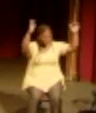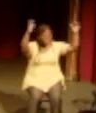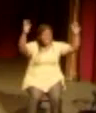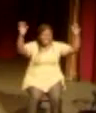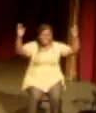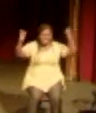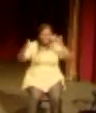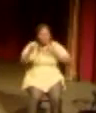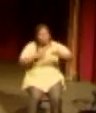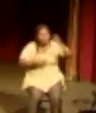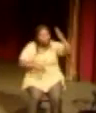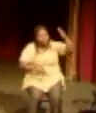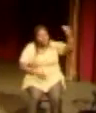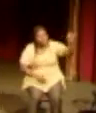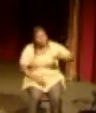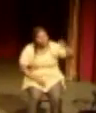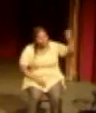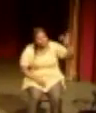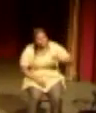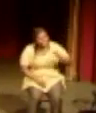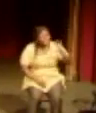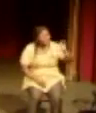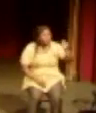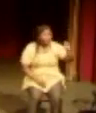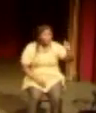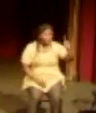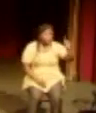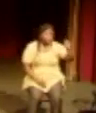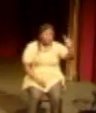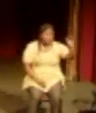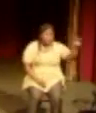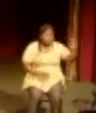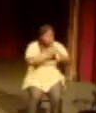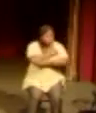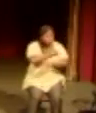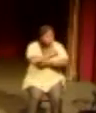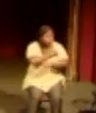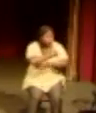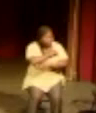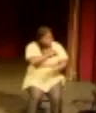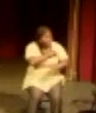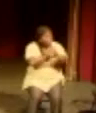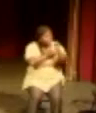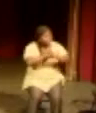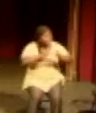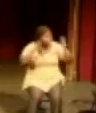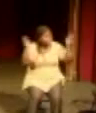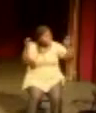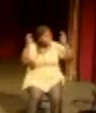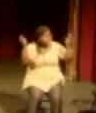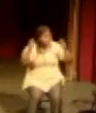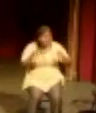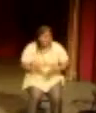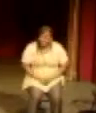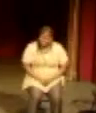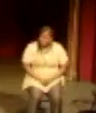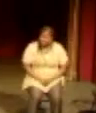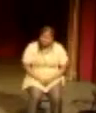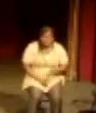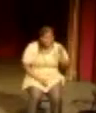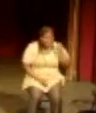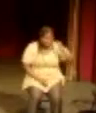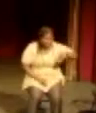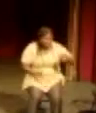Good morning and welcome back to the College of the Sequoias 2022 fall semester convocation. If we have not met